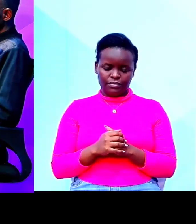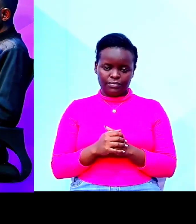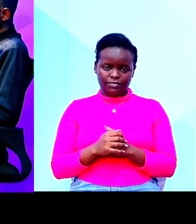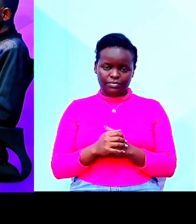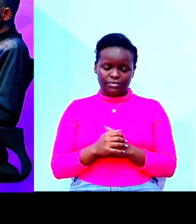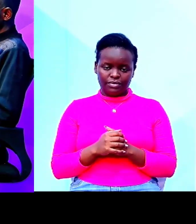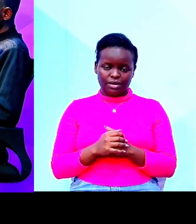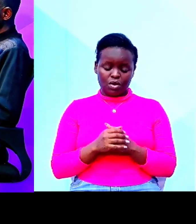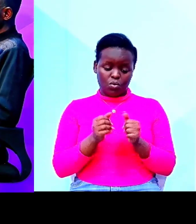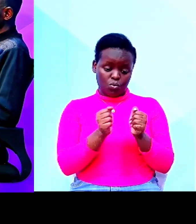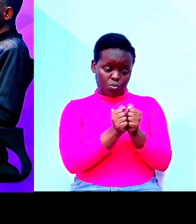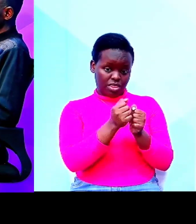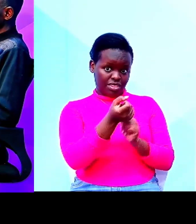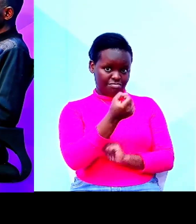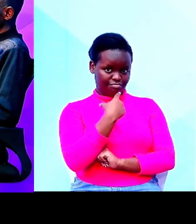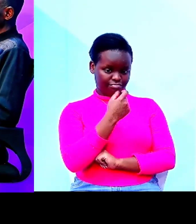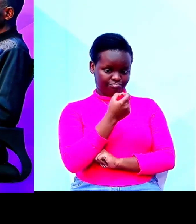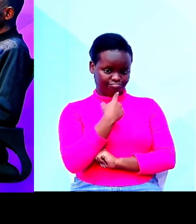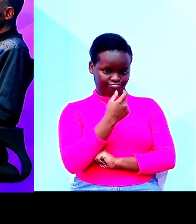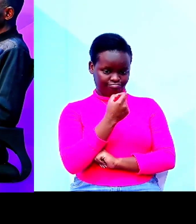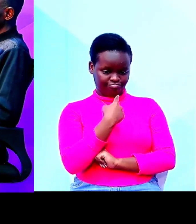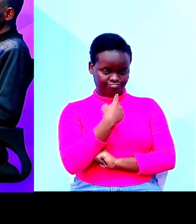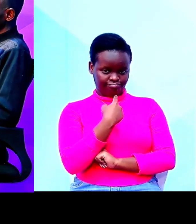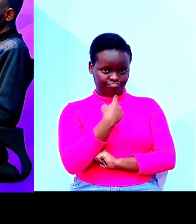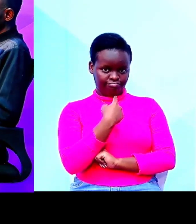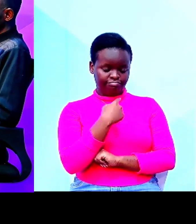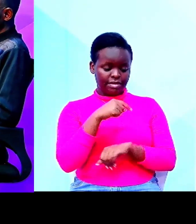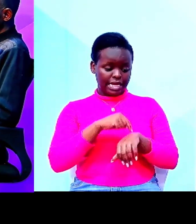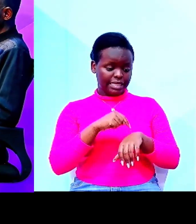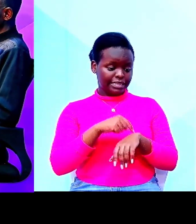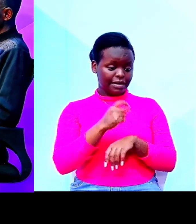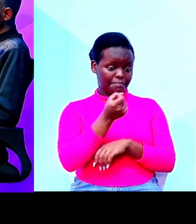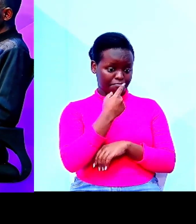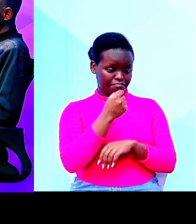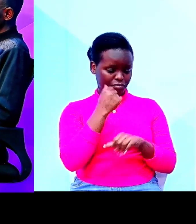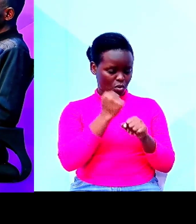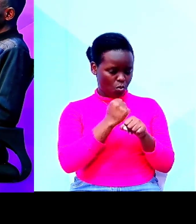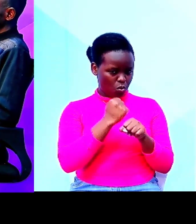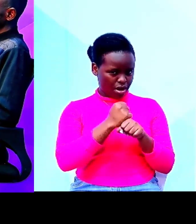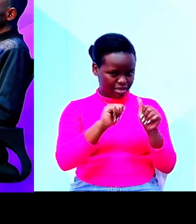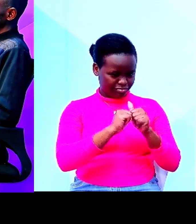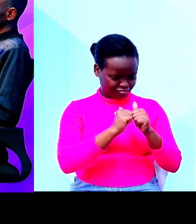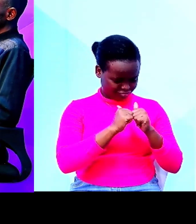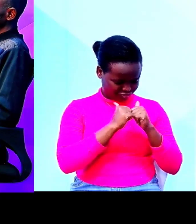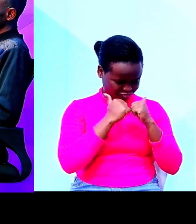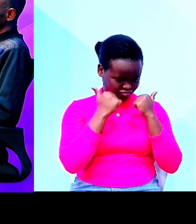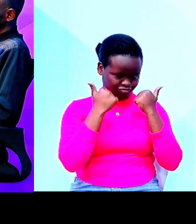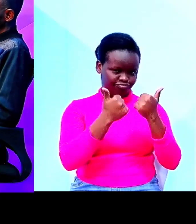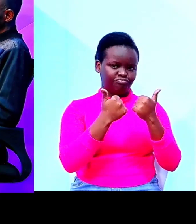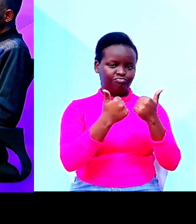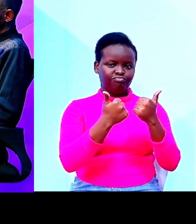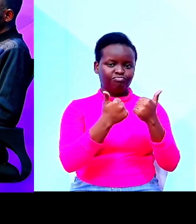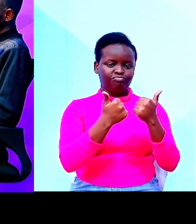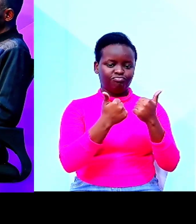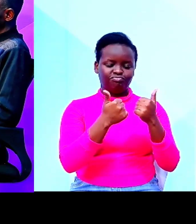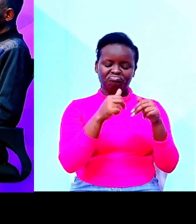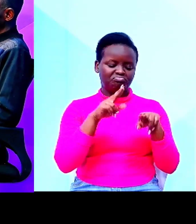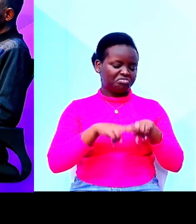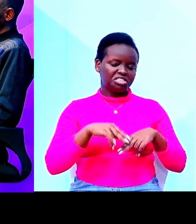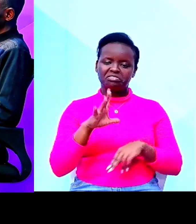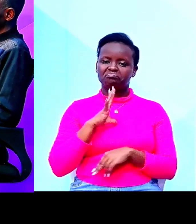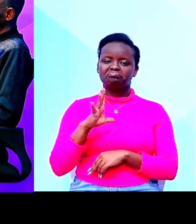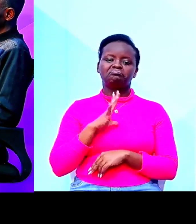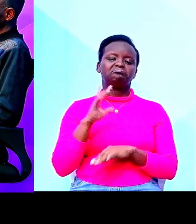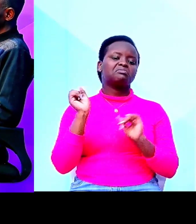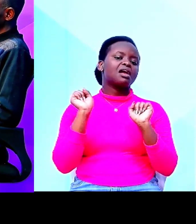So with the medication, when the medication is working for you well, you just feel fine, and you